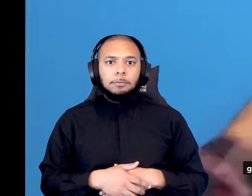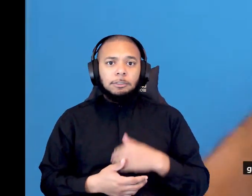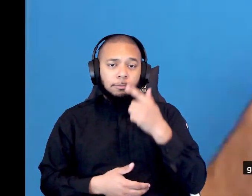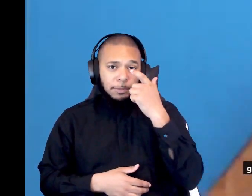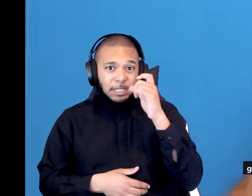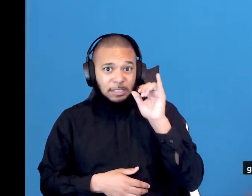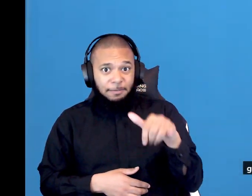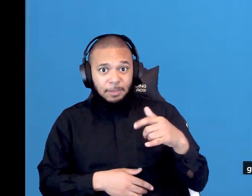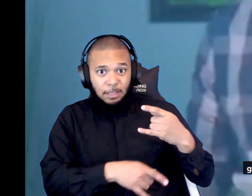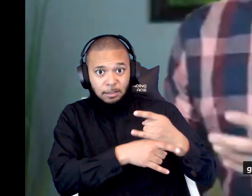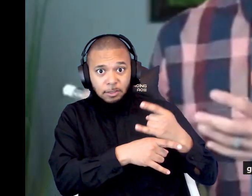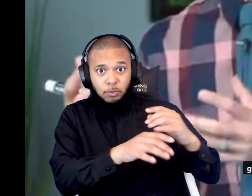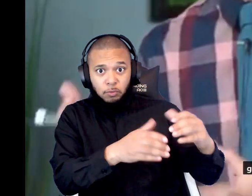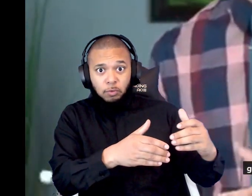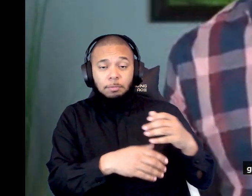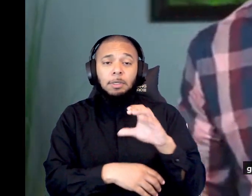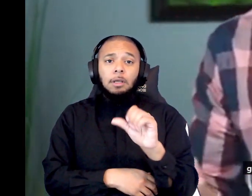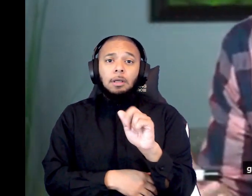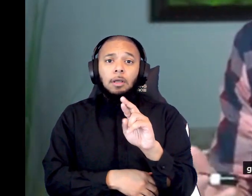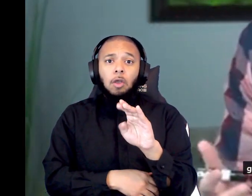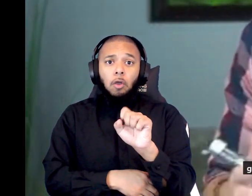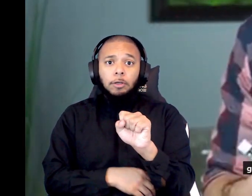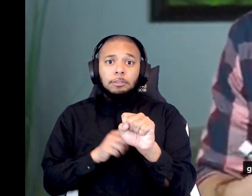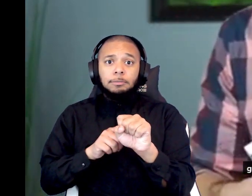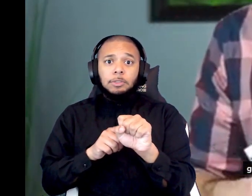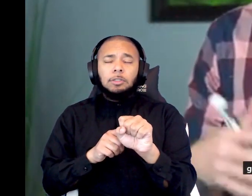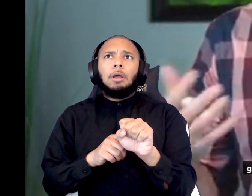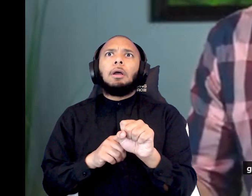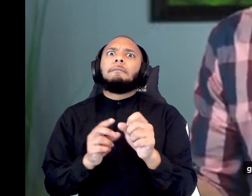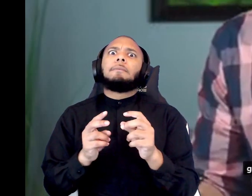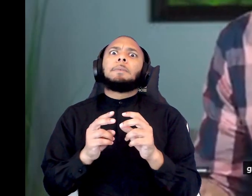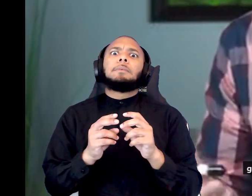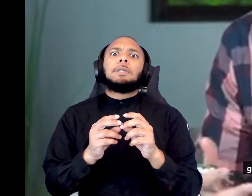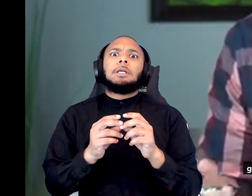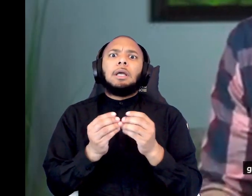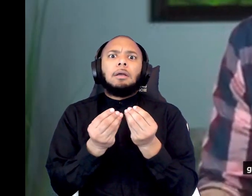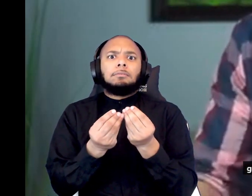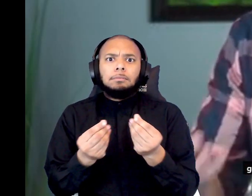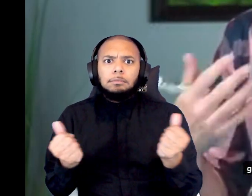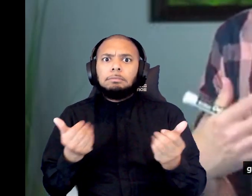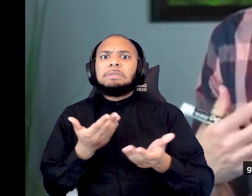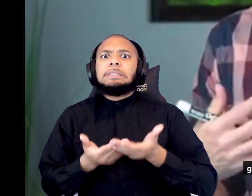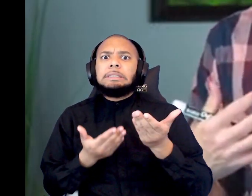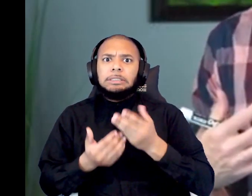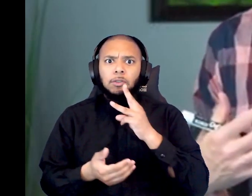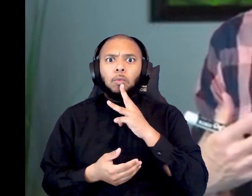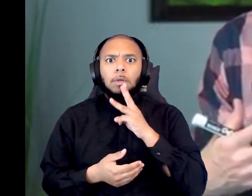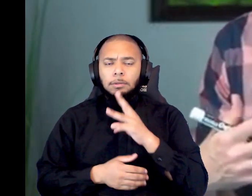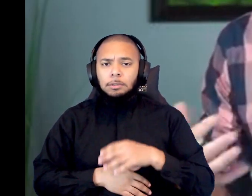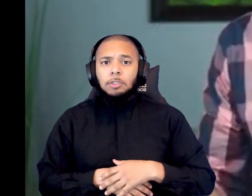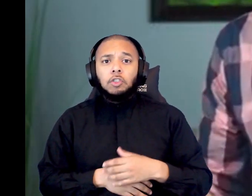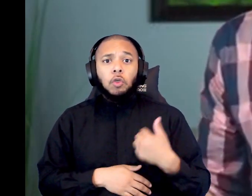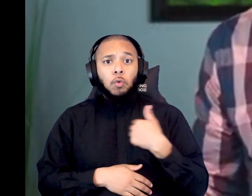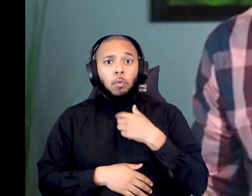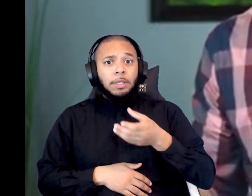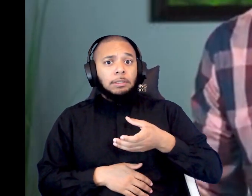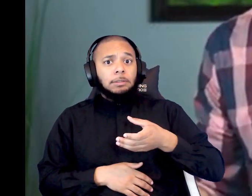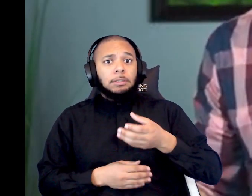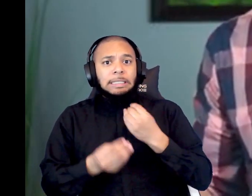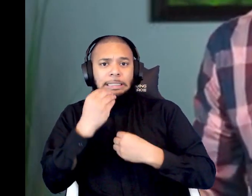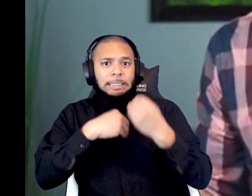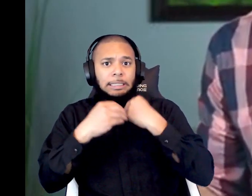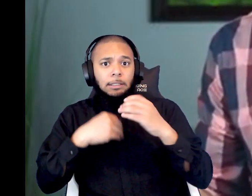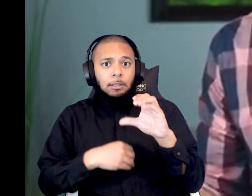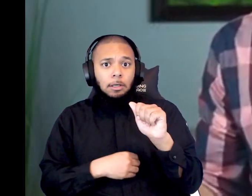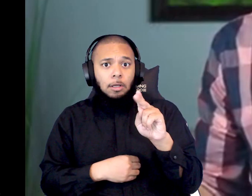hydroxyl group, carbohydrates are extremely soluble in water, right? So when we consume carbohydrates, that's one of